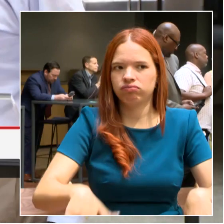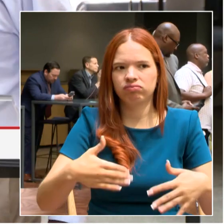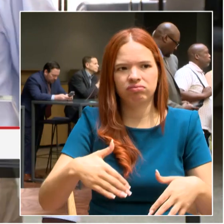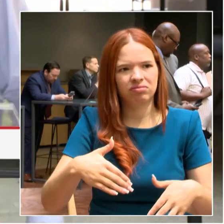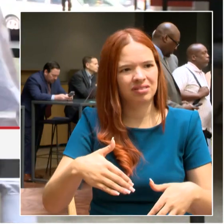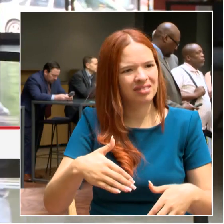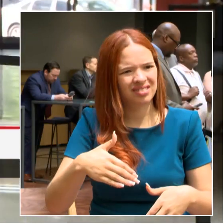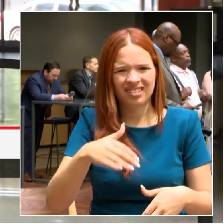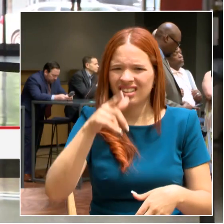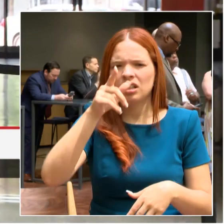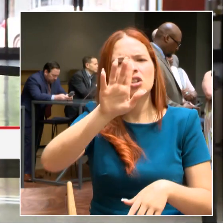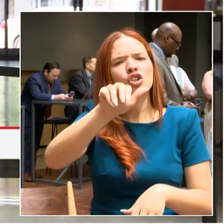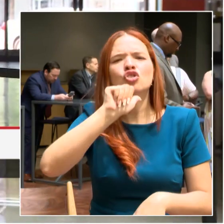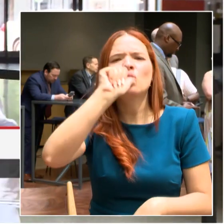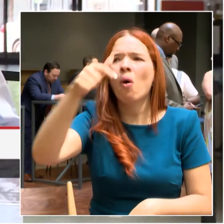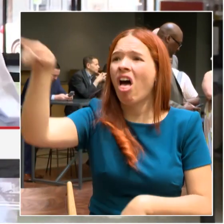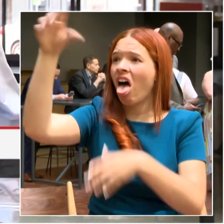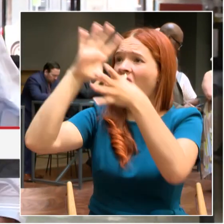Thank you, Prima.